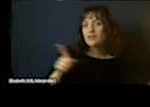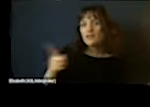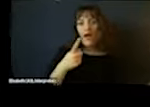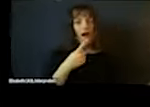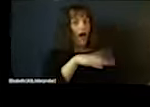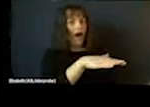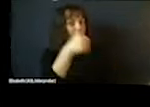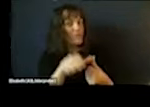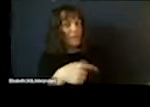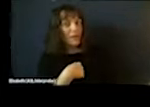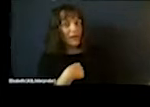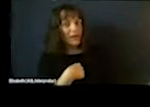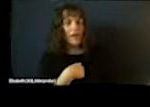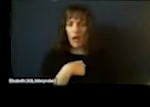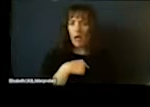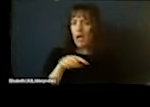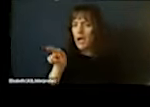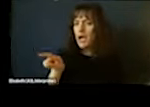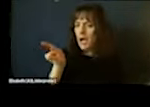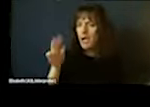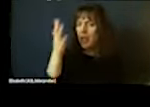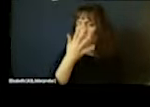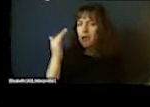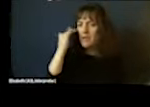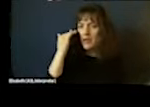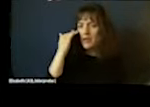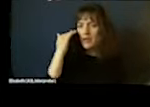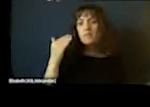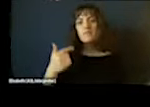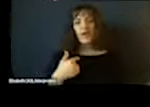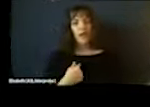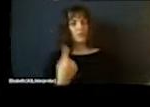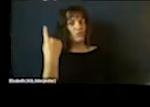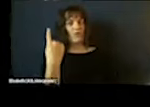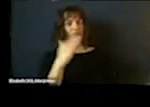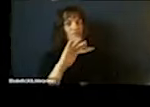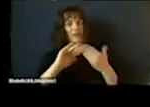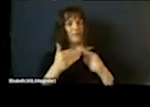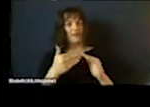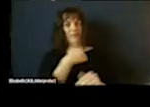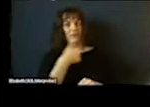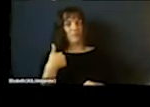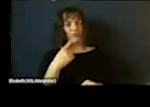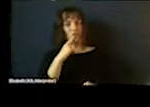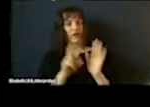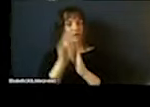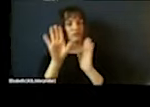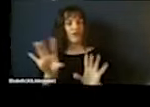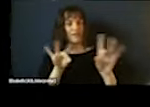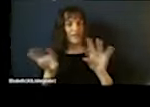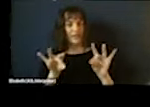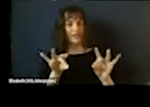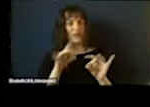me? And I said, oh, maybe you are kind of familiar. And then she said, I was the one of the committee member of the astronaut selection. Oh, yeah, we